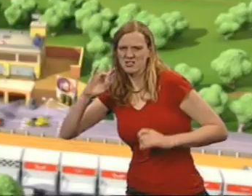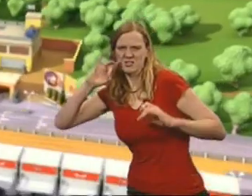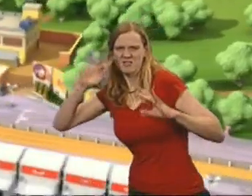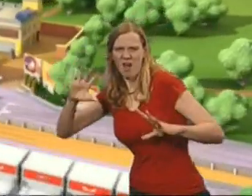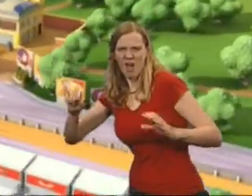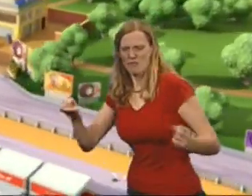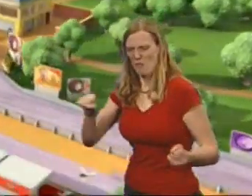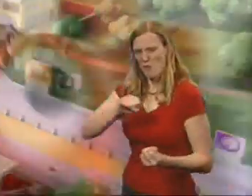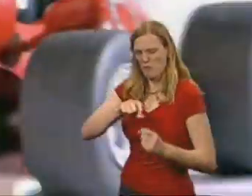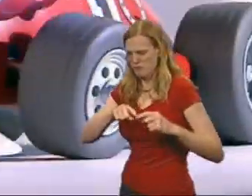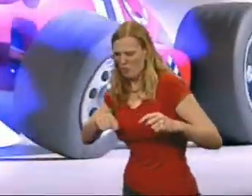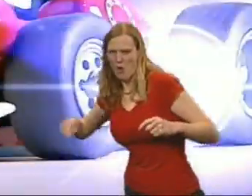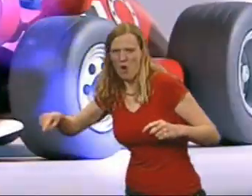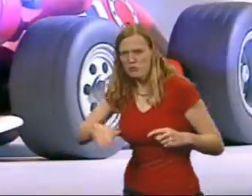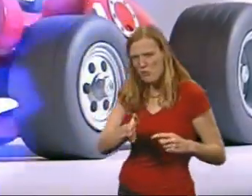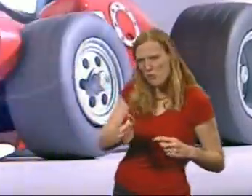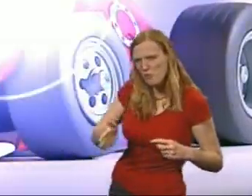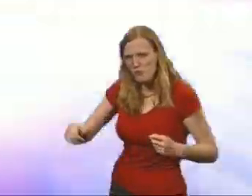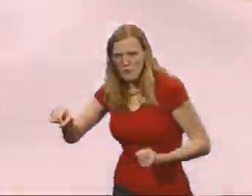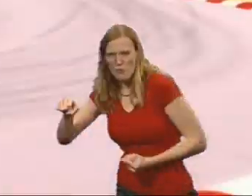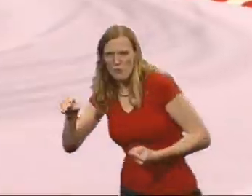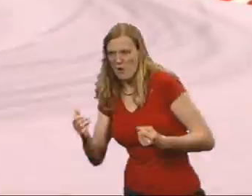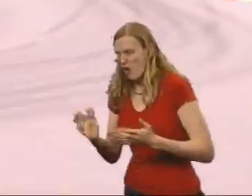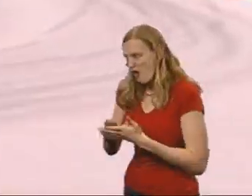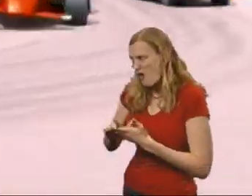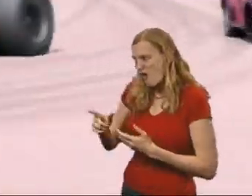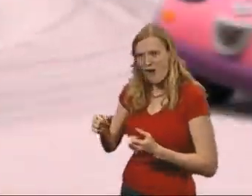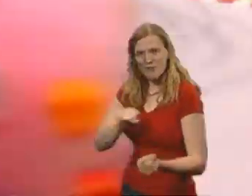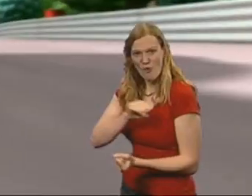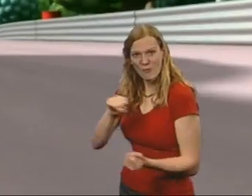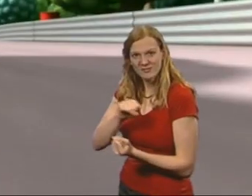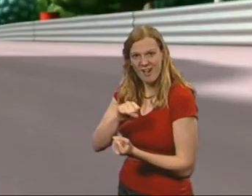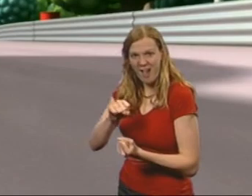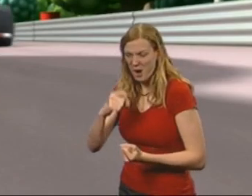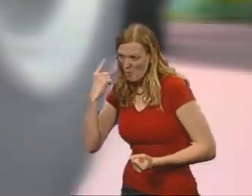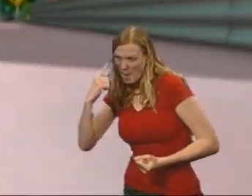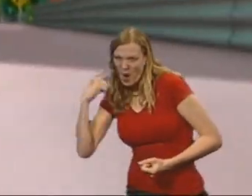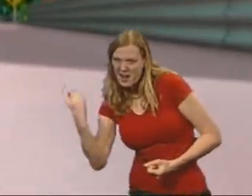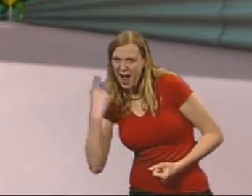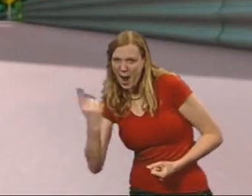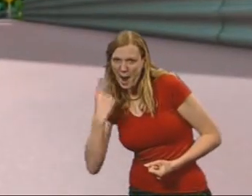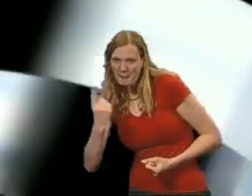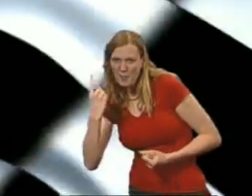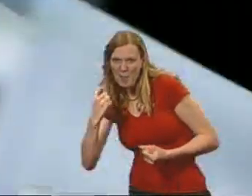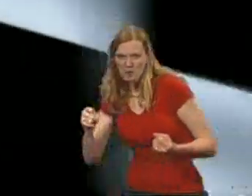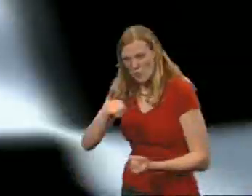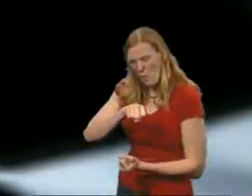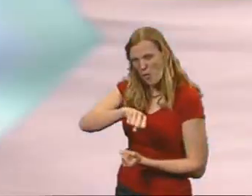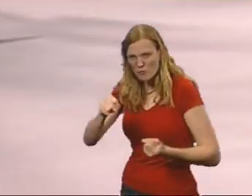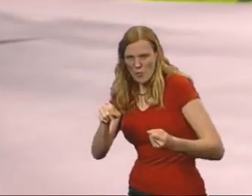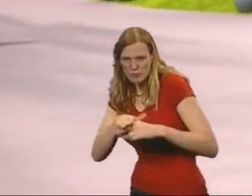The silver hatch in his little white cap. Come on, Rory! One more lap!